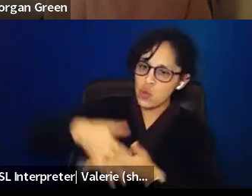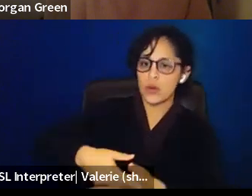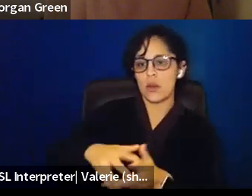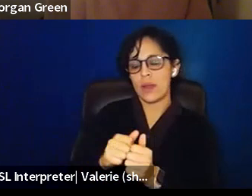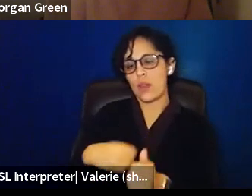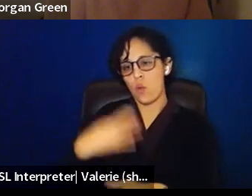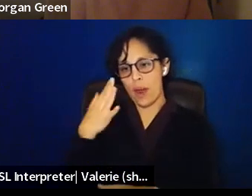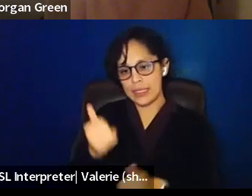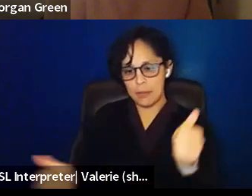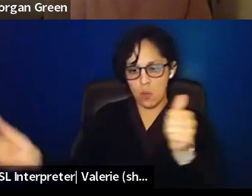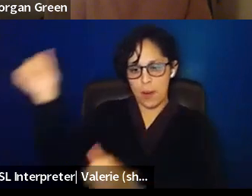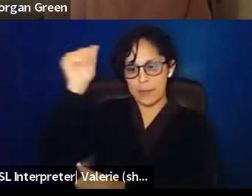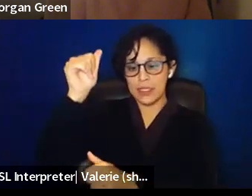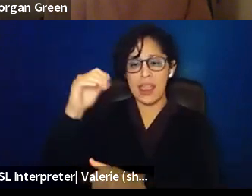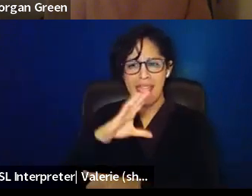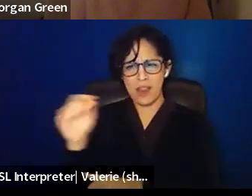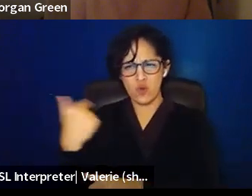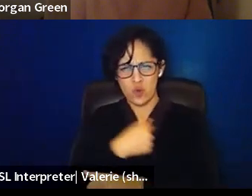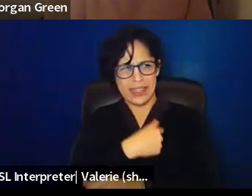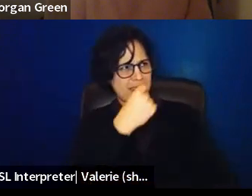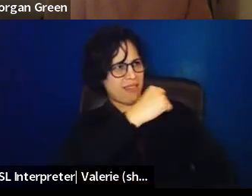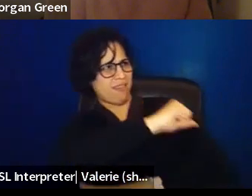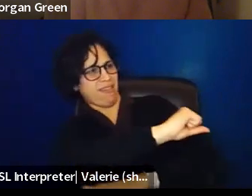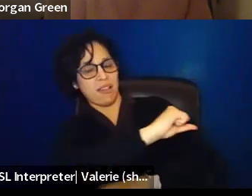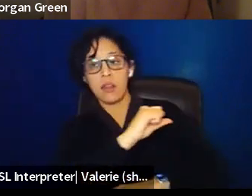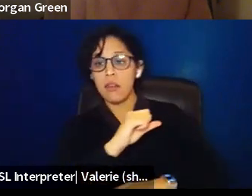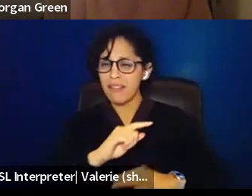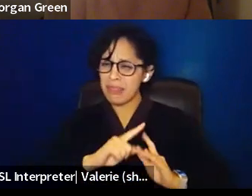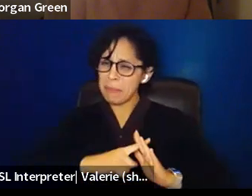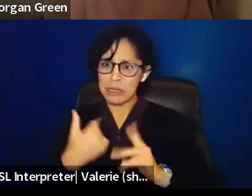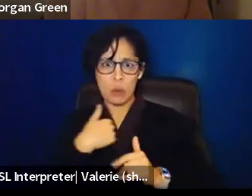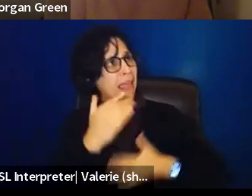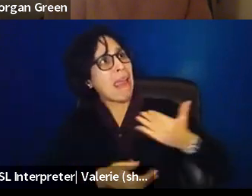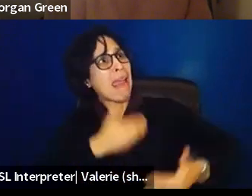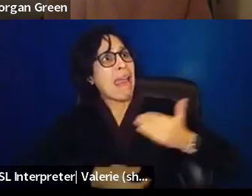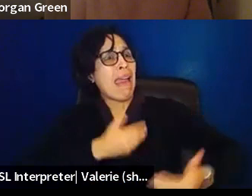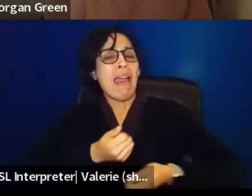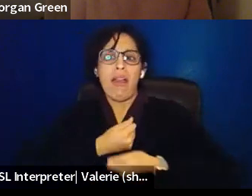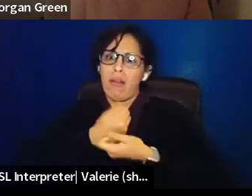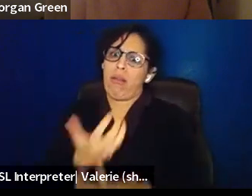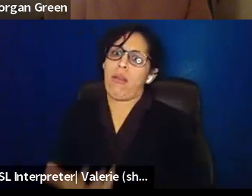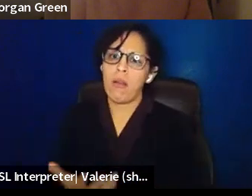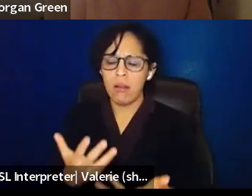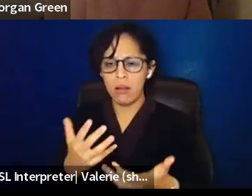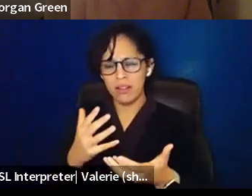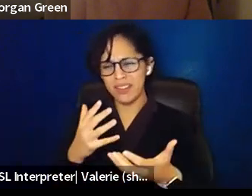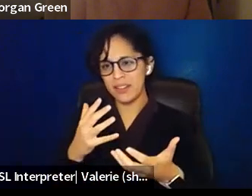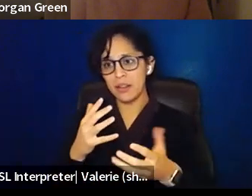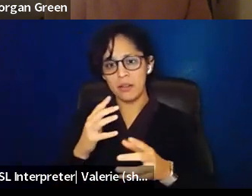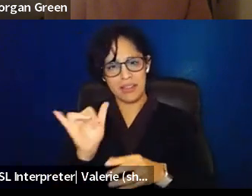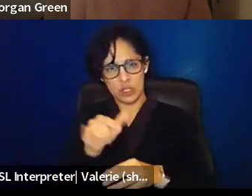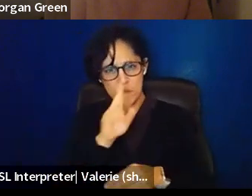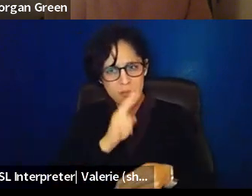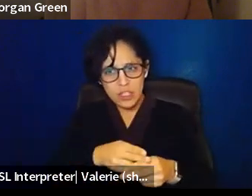deeply like pushed back against, you know, and at first we were like, and it was, we were running ourselves ragged, you know? And I think in that sense, as you're saying, it's